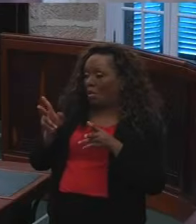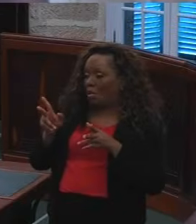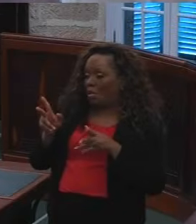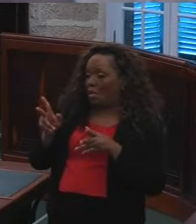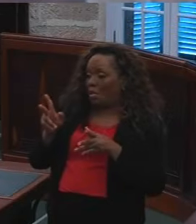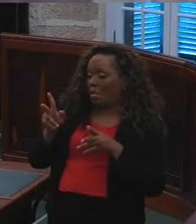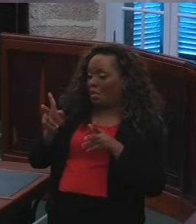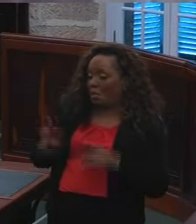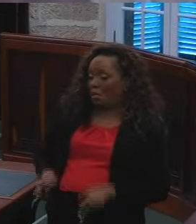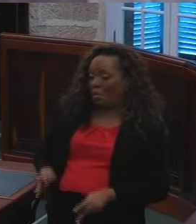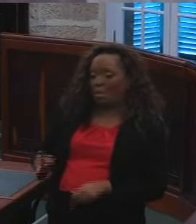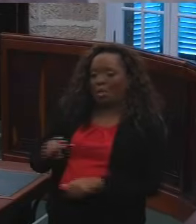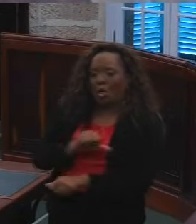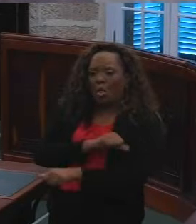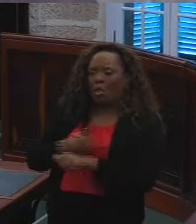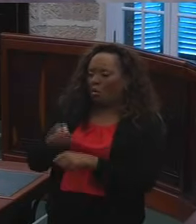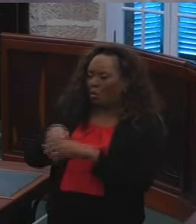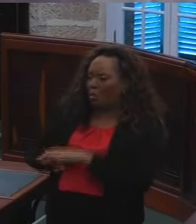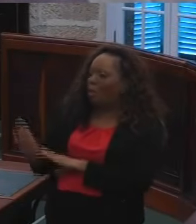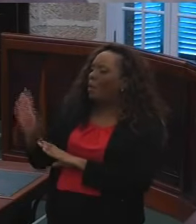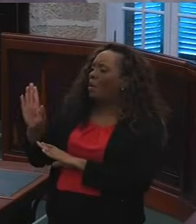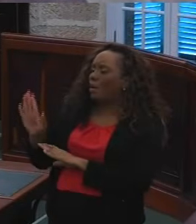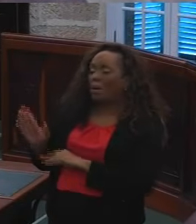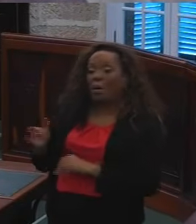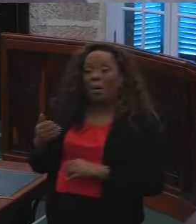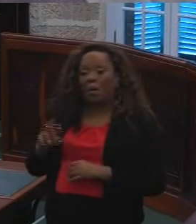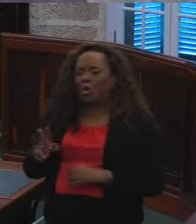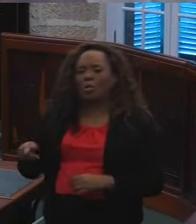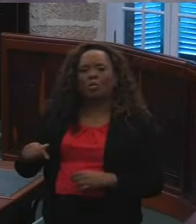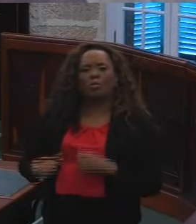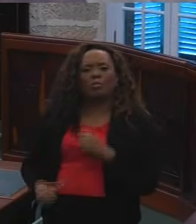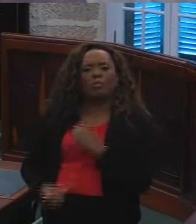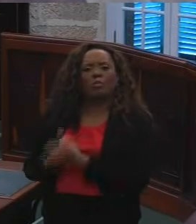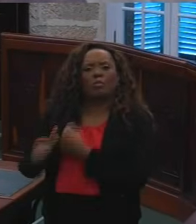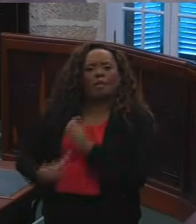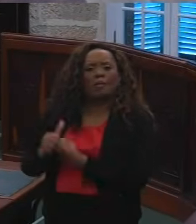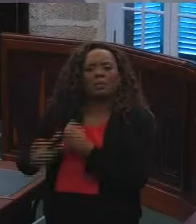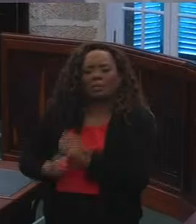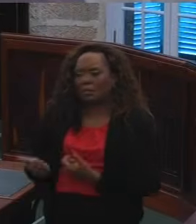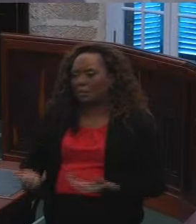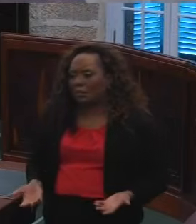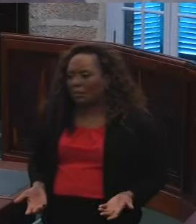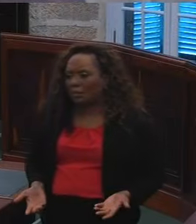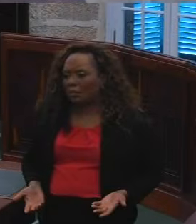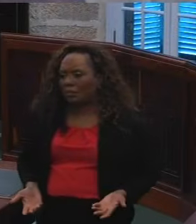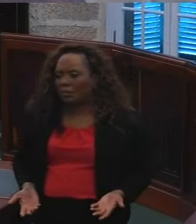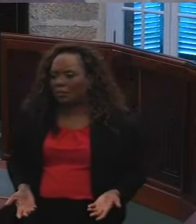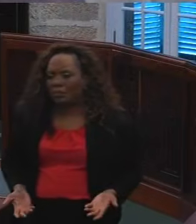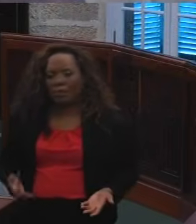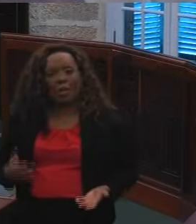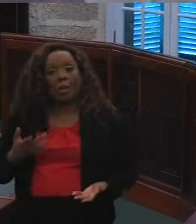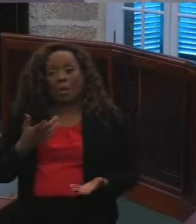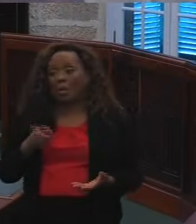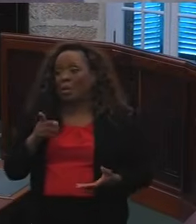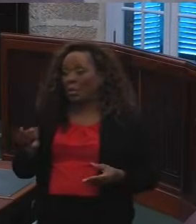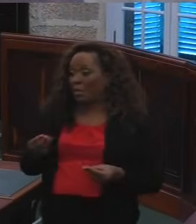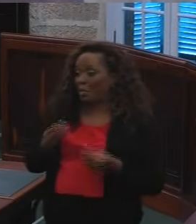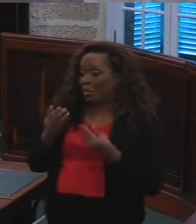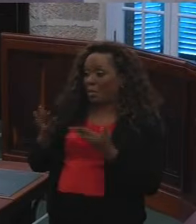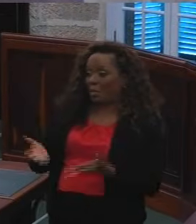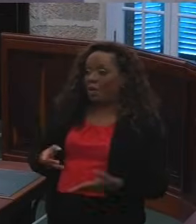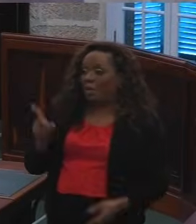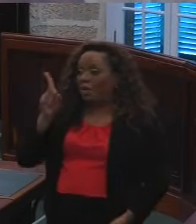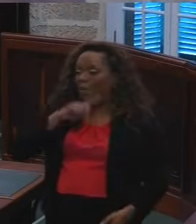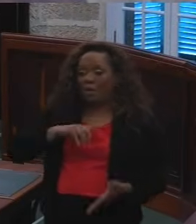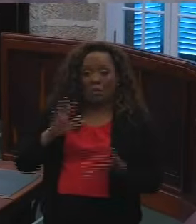premises, if you curse and misbehave and threaten the officer, all those things, you can be subject